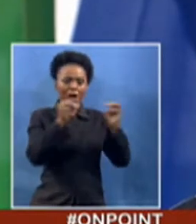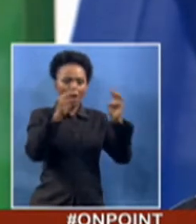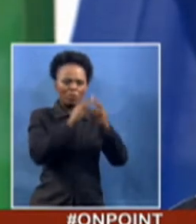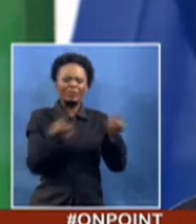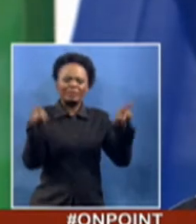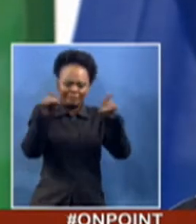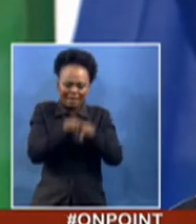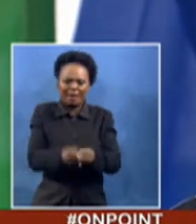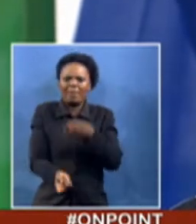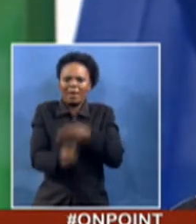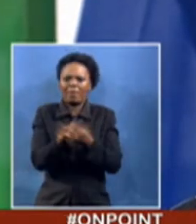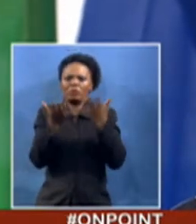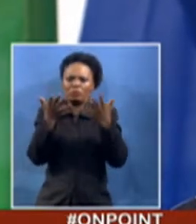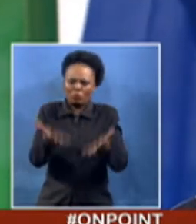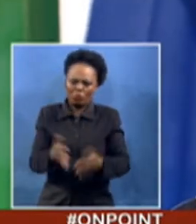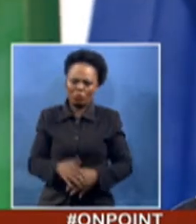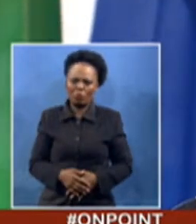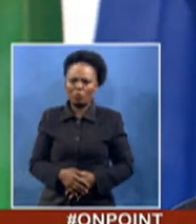thing.